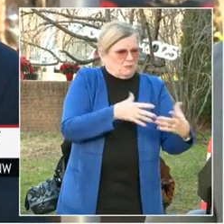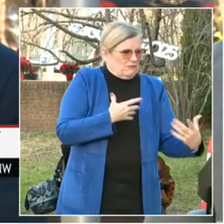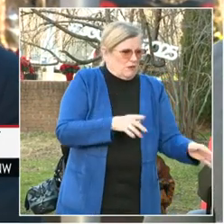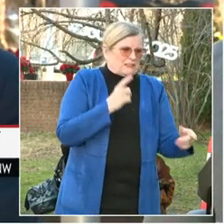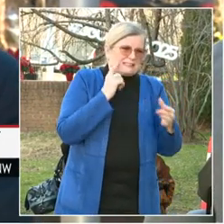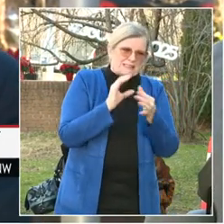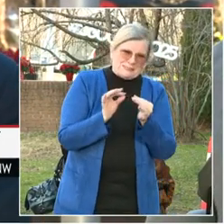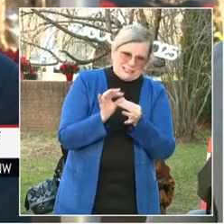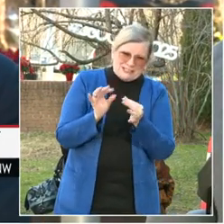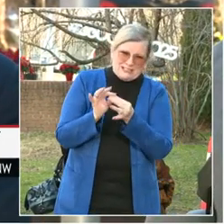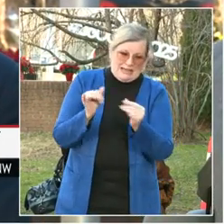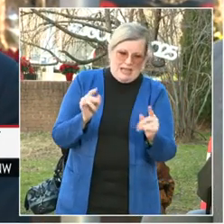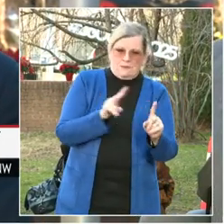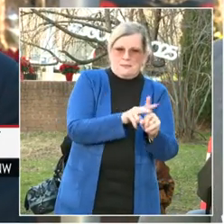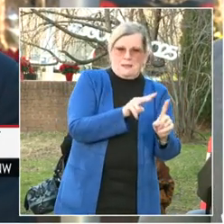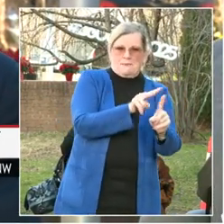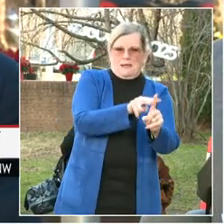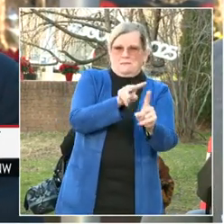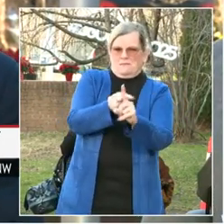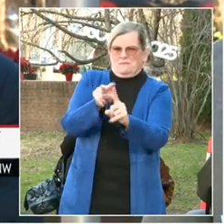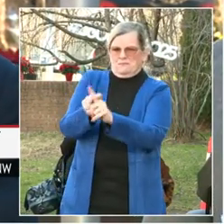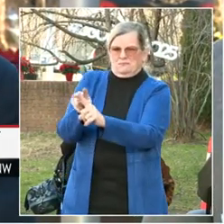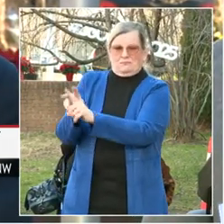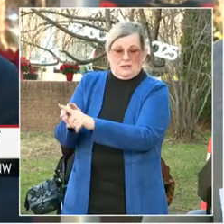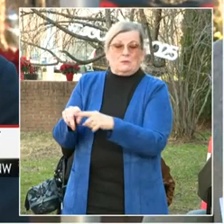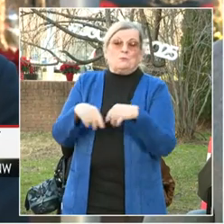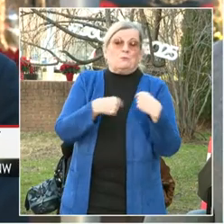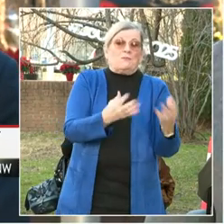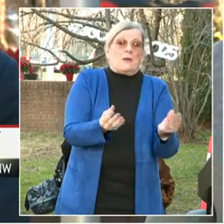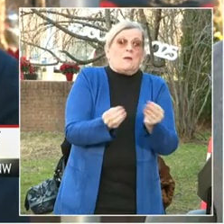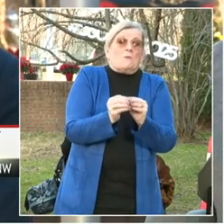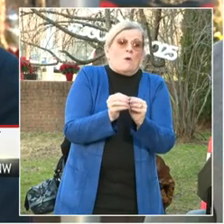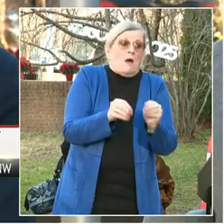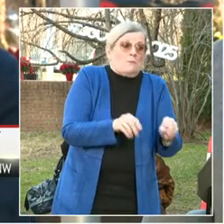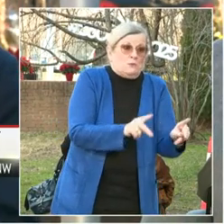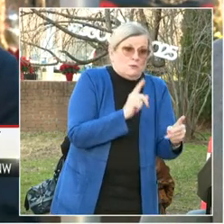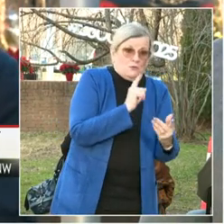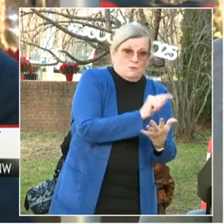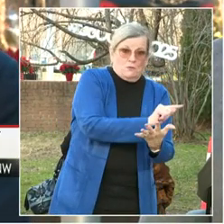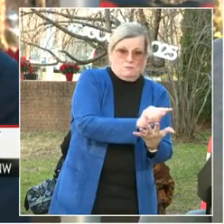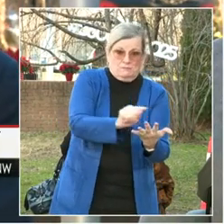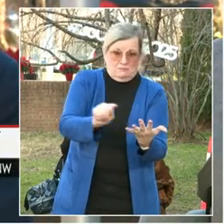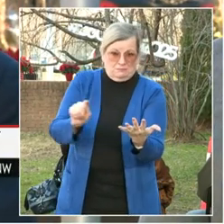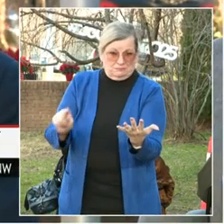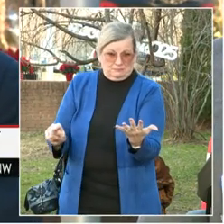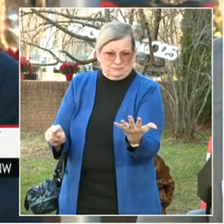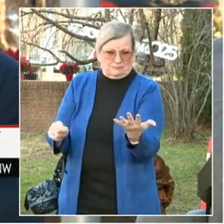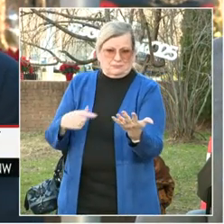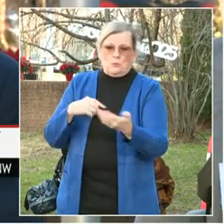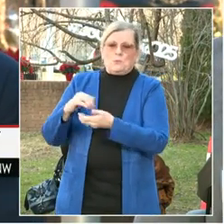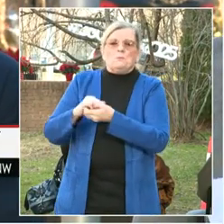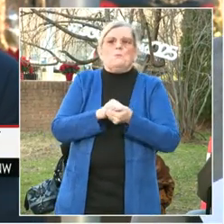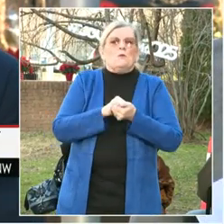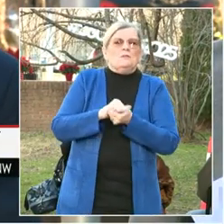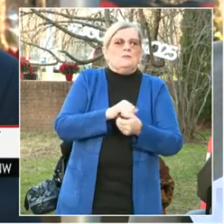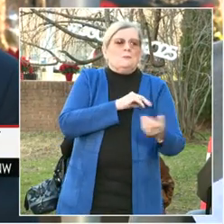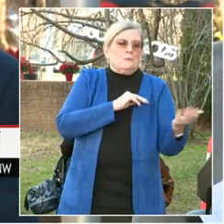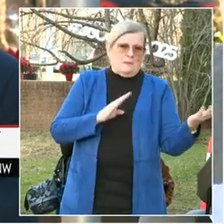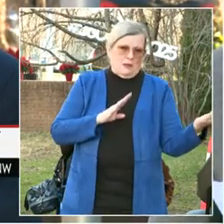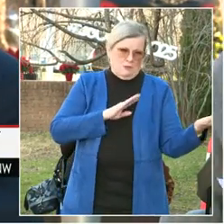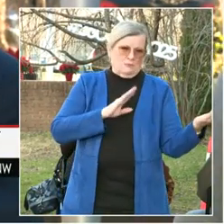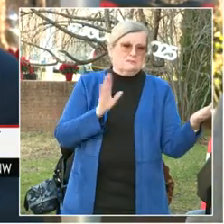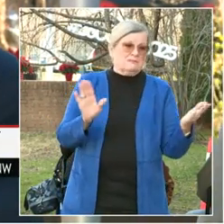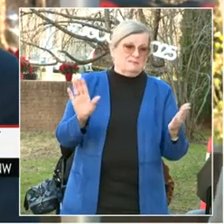alignment with efforts at DHCD, the Deputy Mayor's Office, and the Mayor's Office, initiated a faith-based zoning initiative to